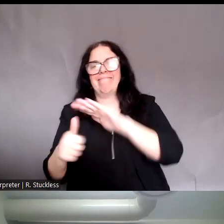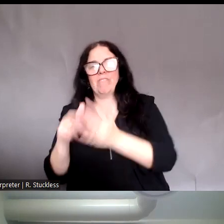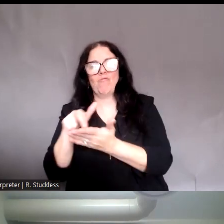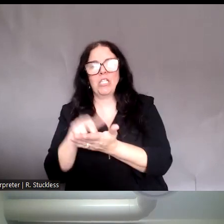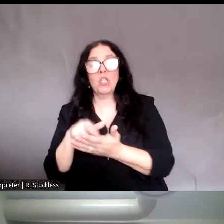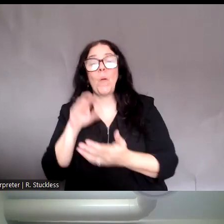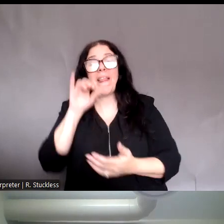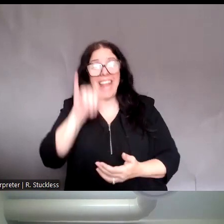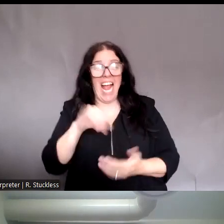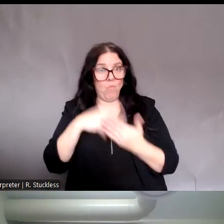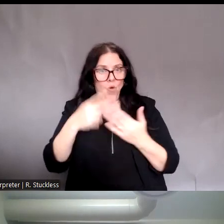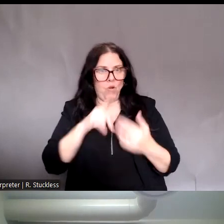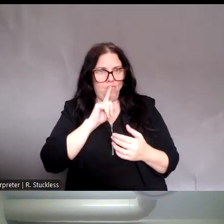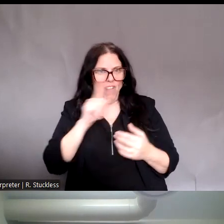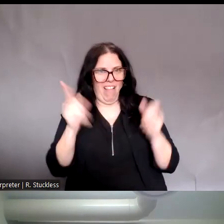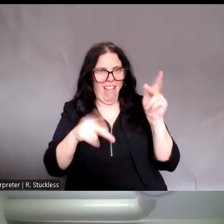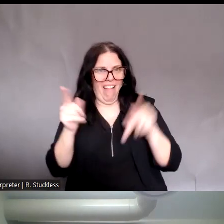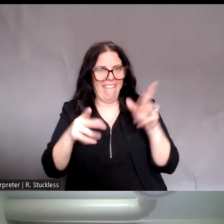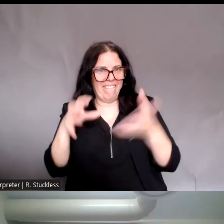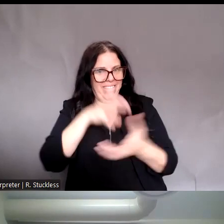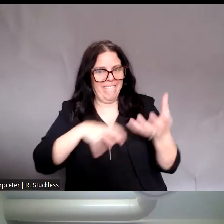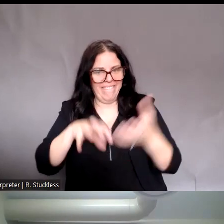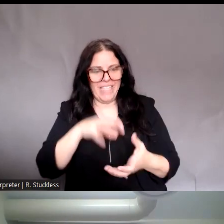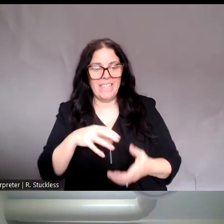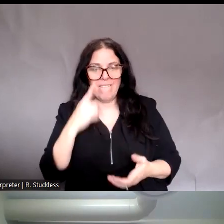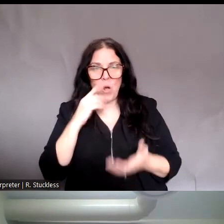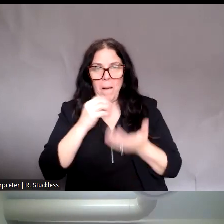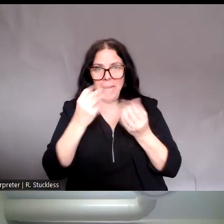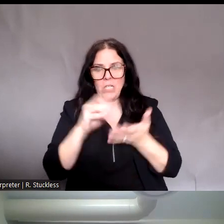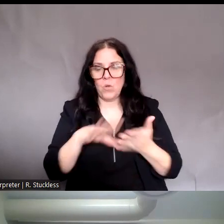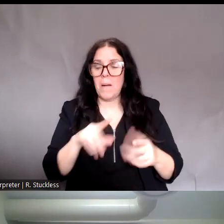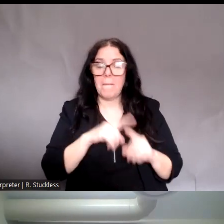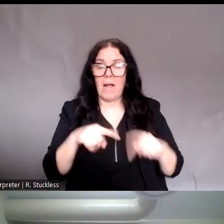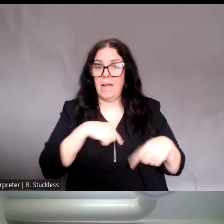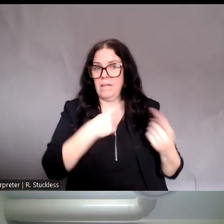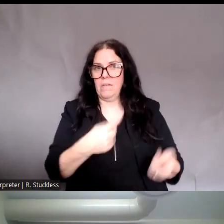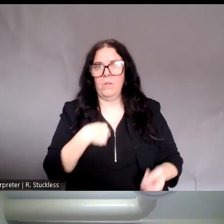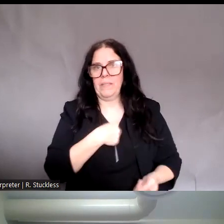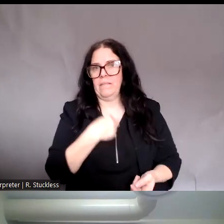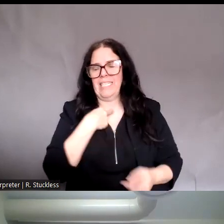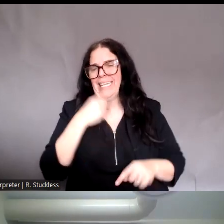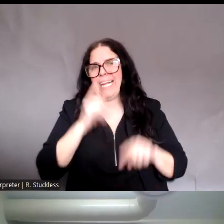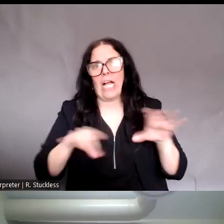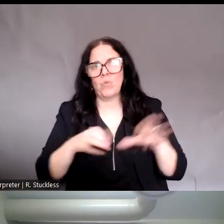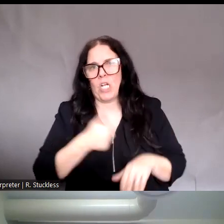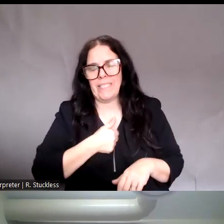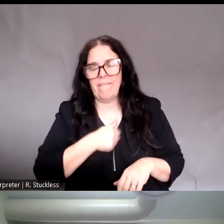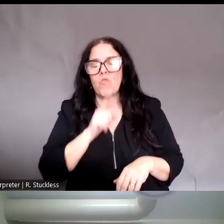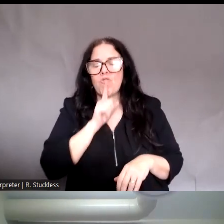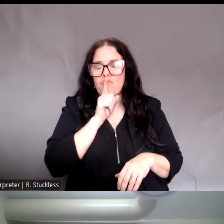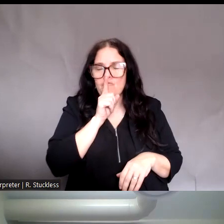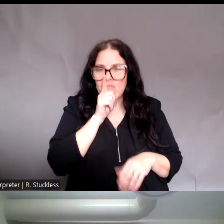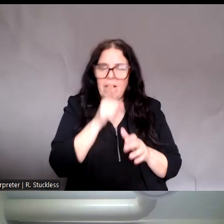hybrid program for a variety of students. But we'd never be able to do that all on our own. It really required this